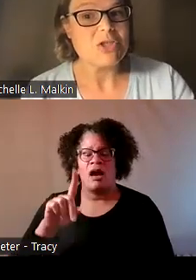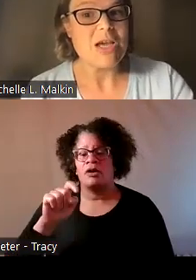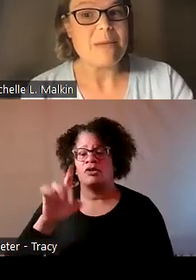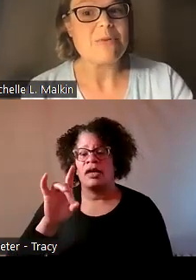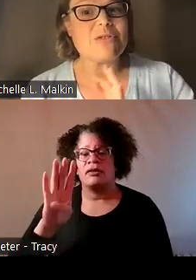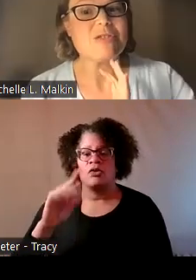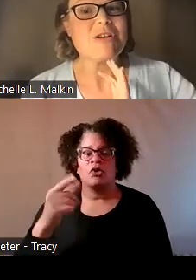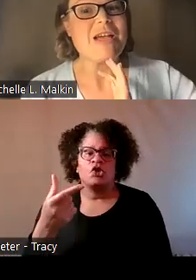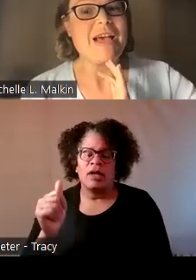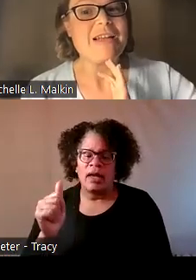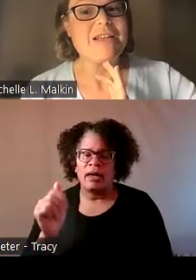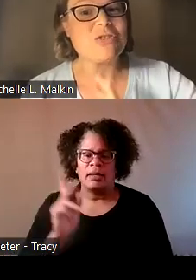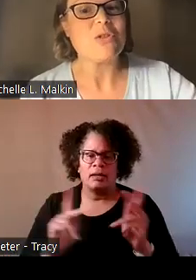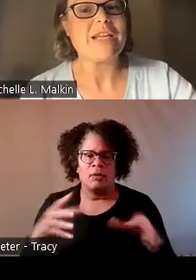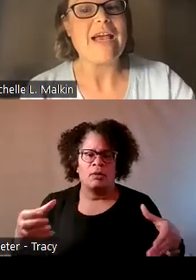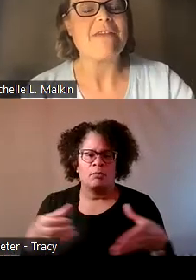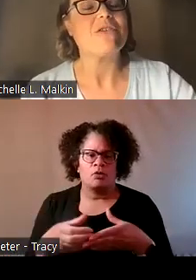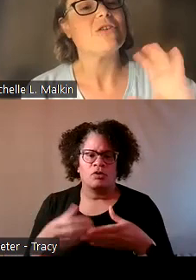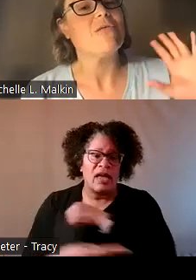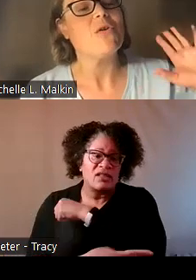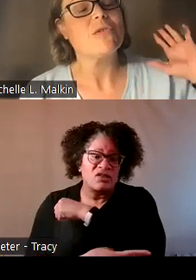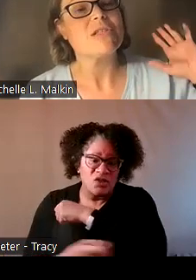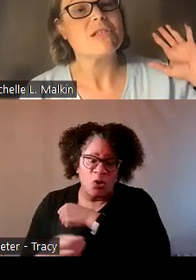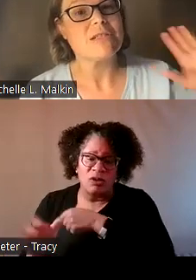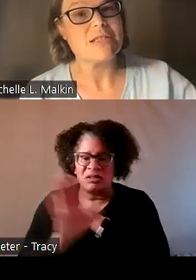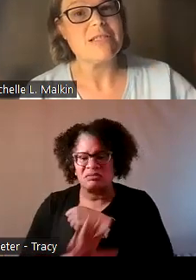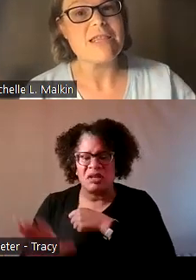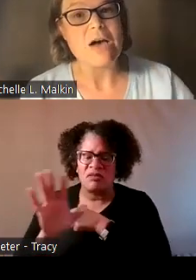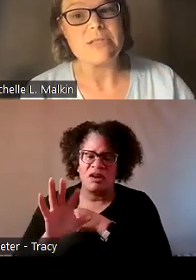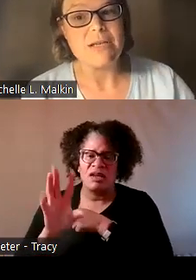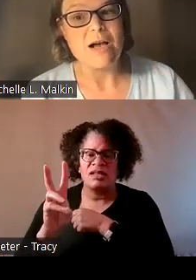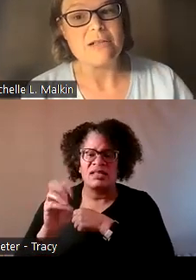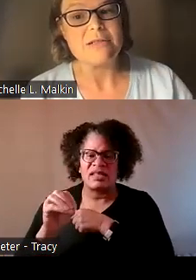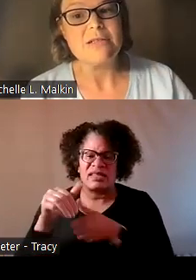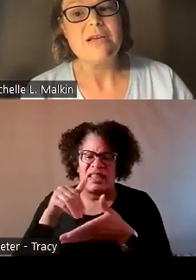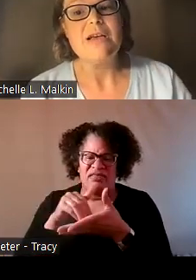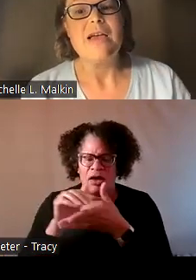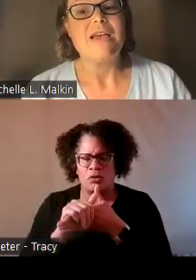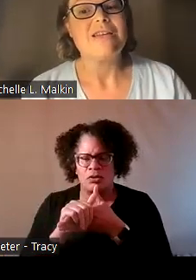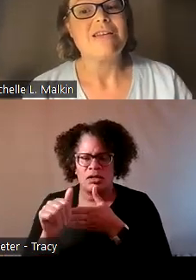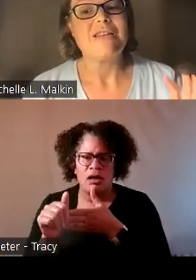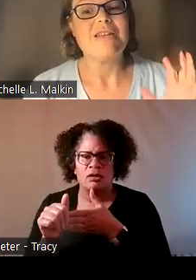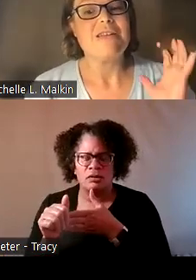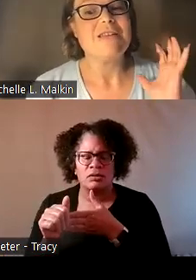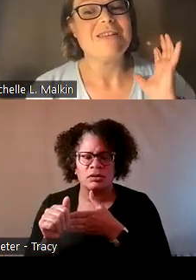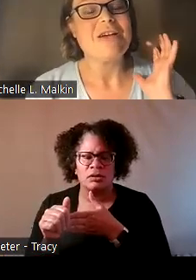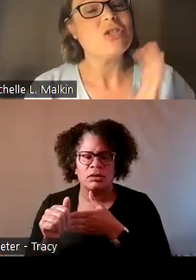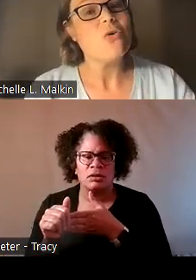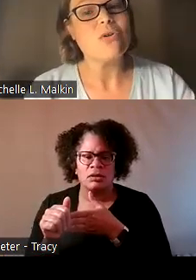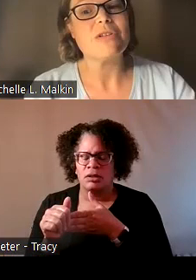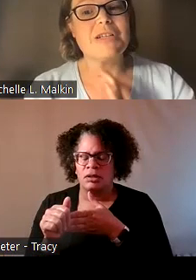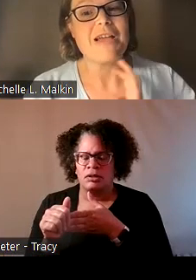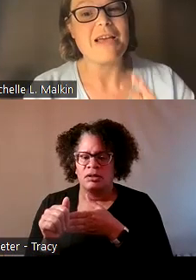184 GA members had stolen an average of over $60,000. And